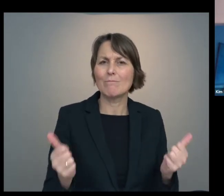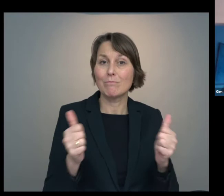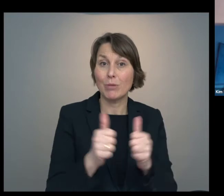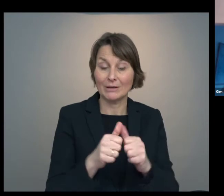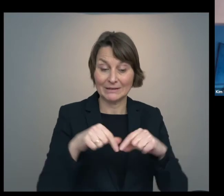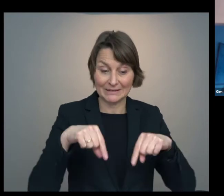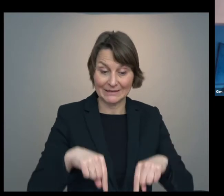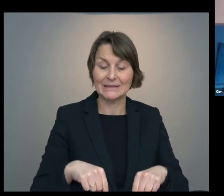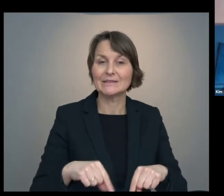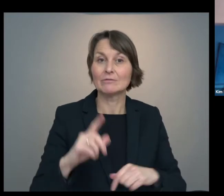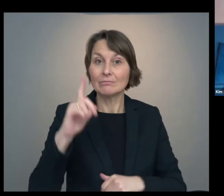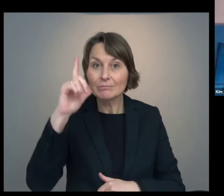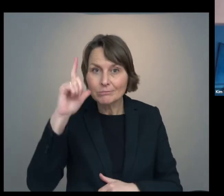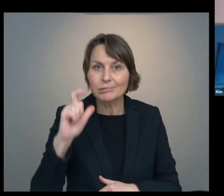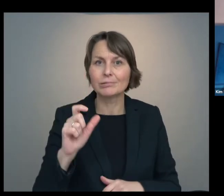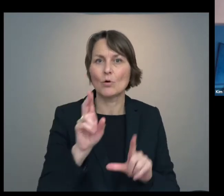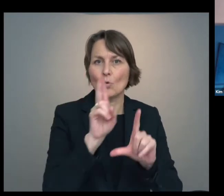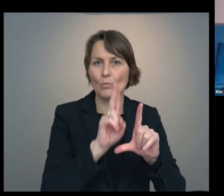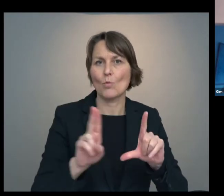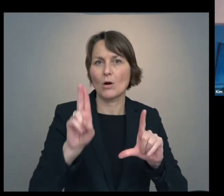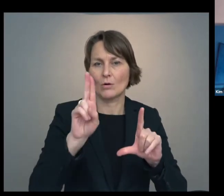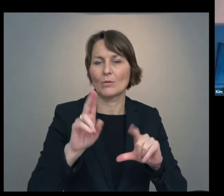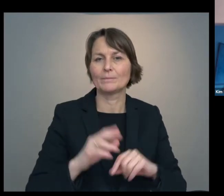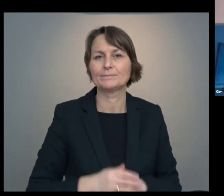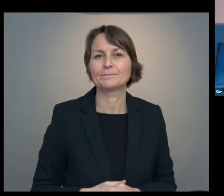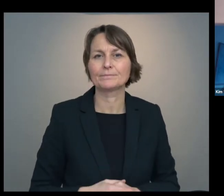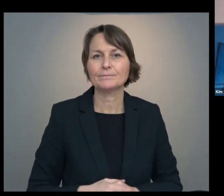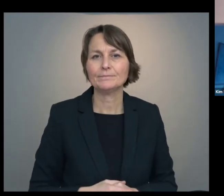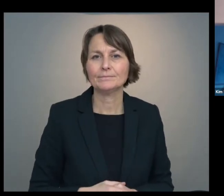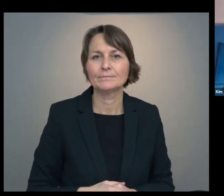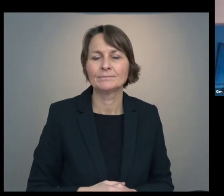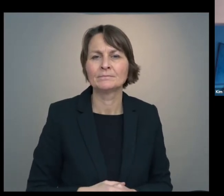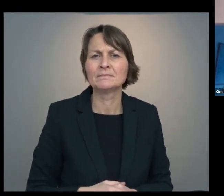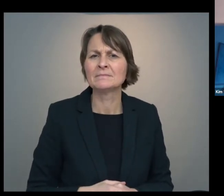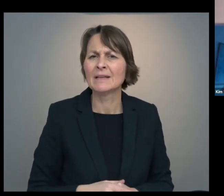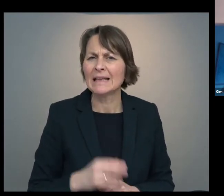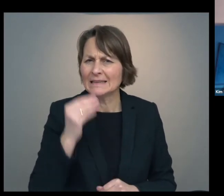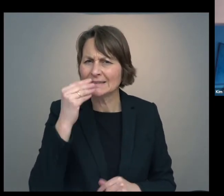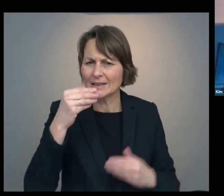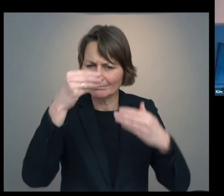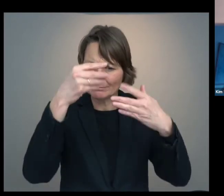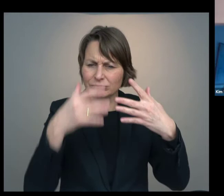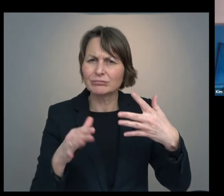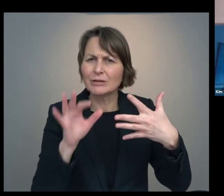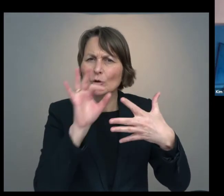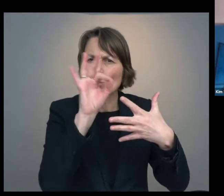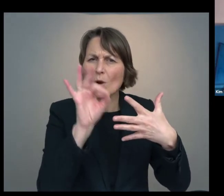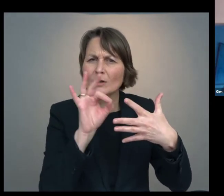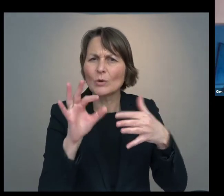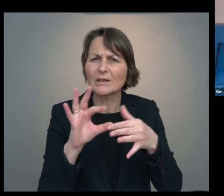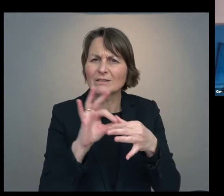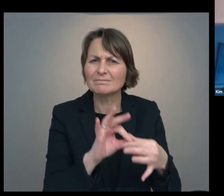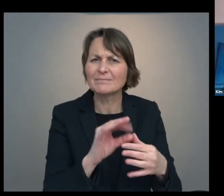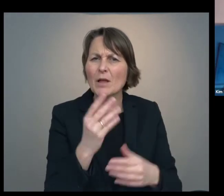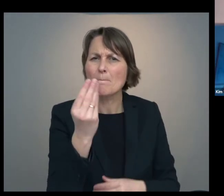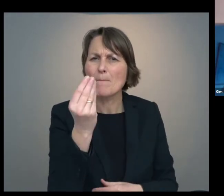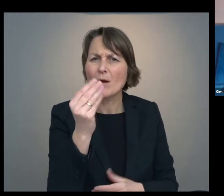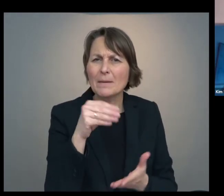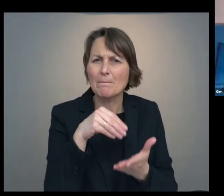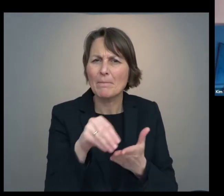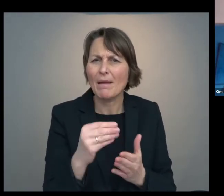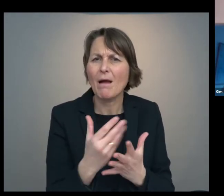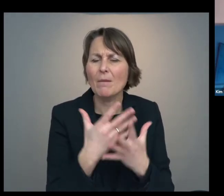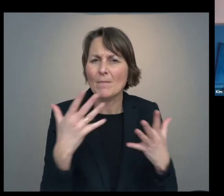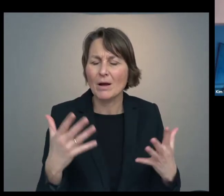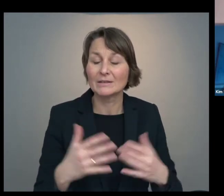done since the birth of Umbraco. I also saw there were some questions around the